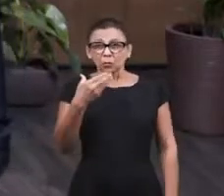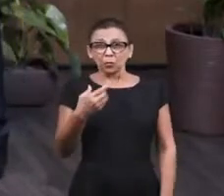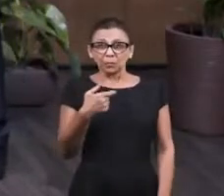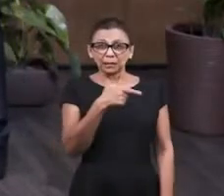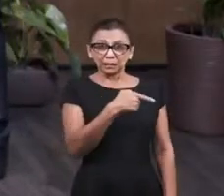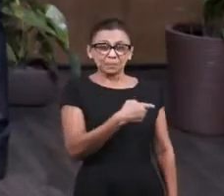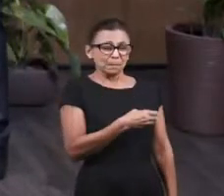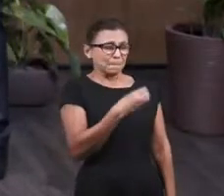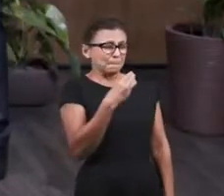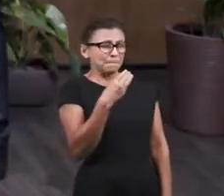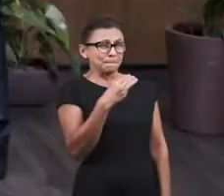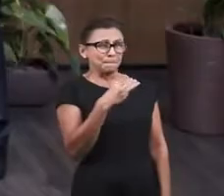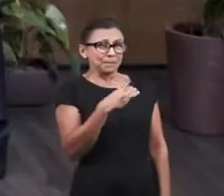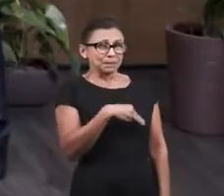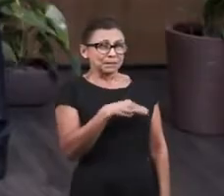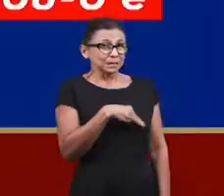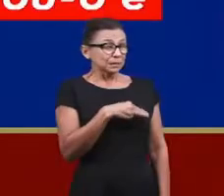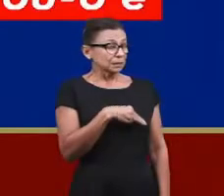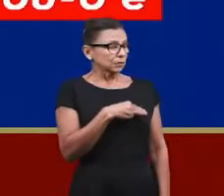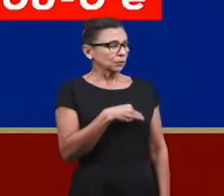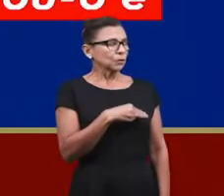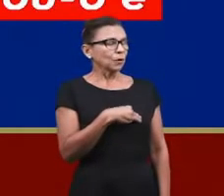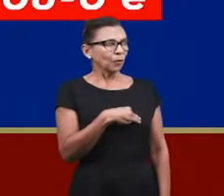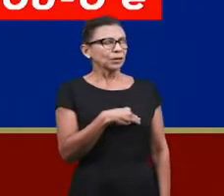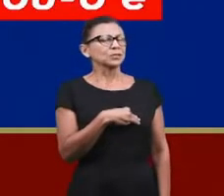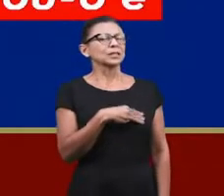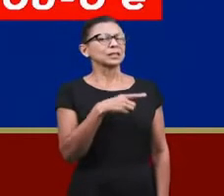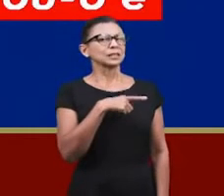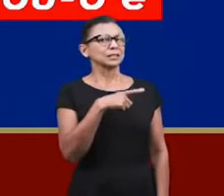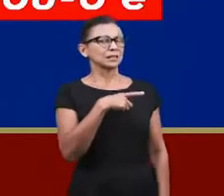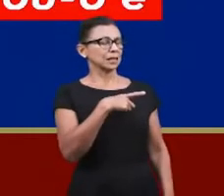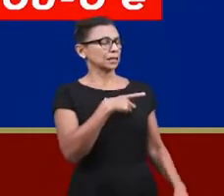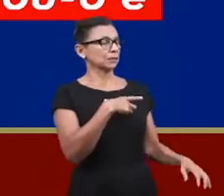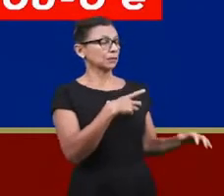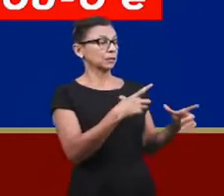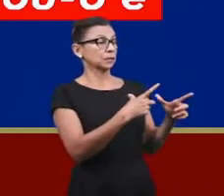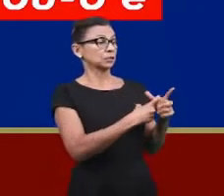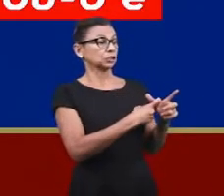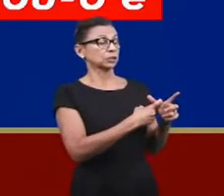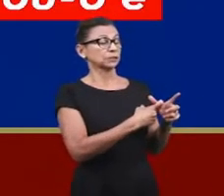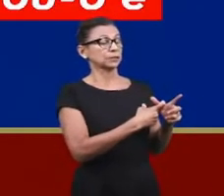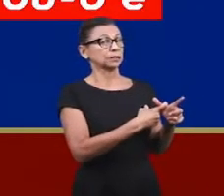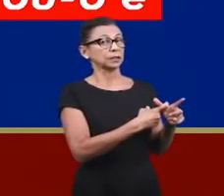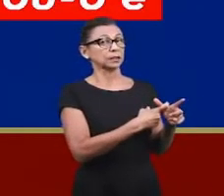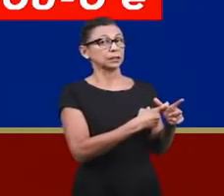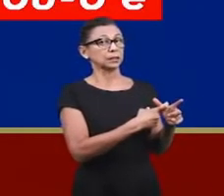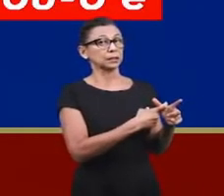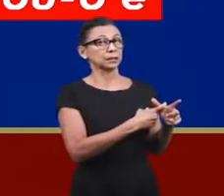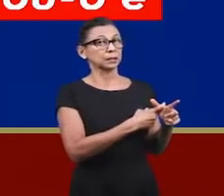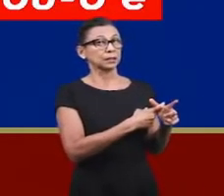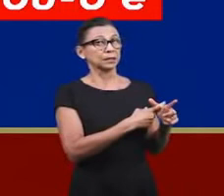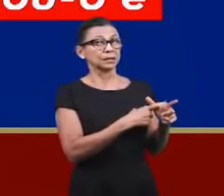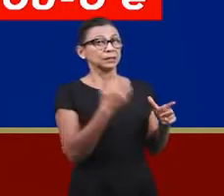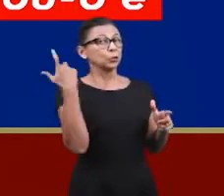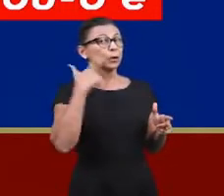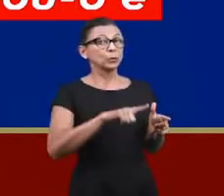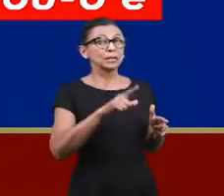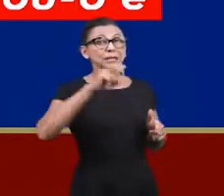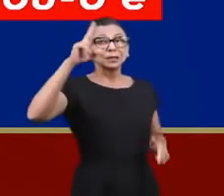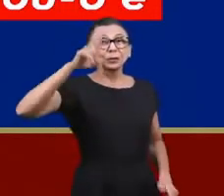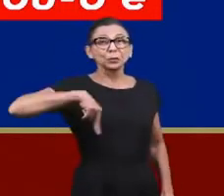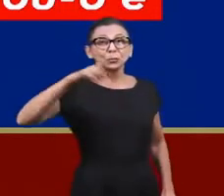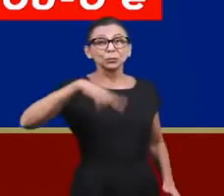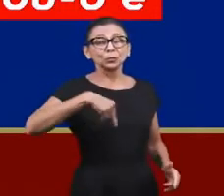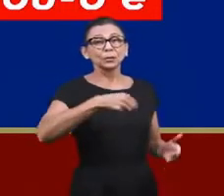compassion. He didn't just let the servant go, but he forgave the debt